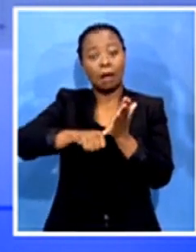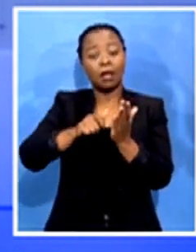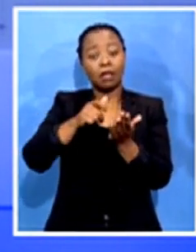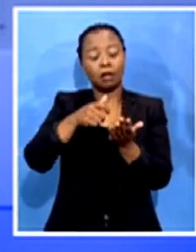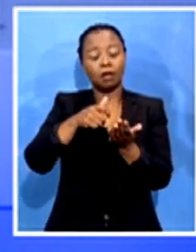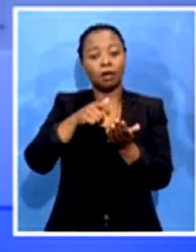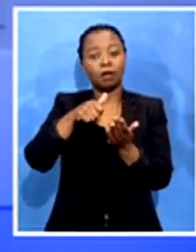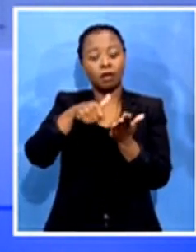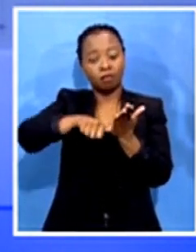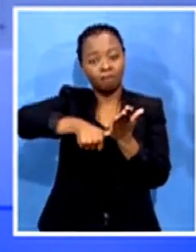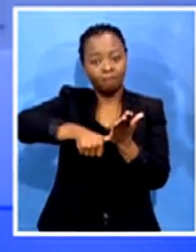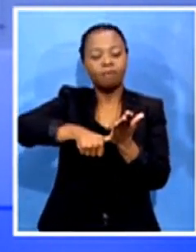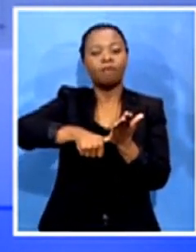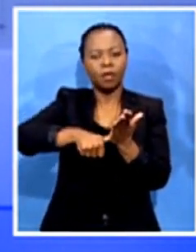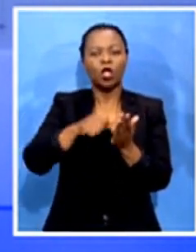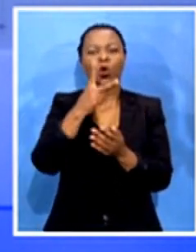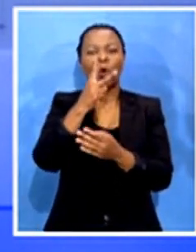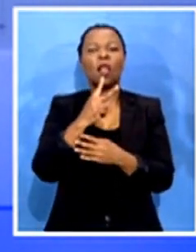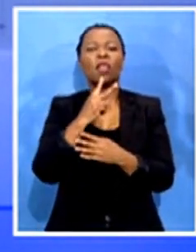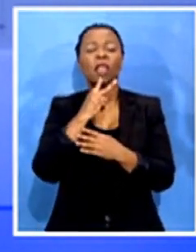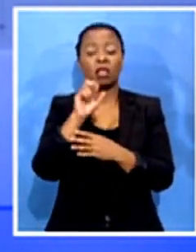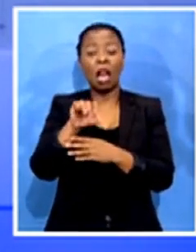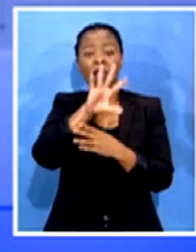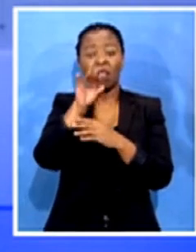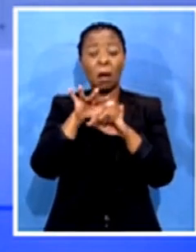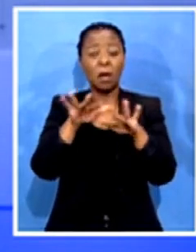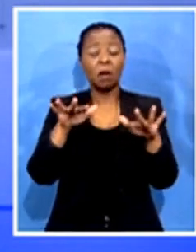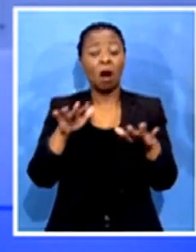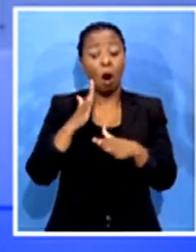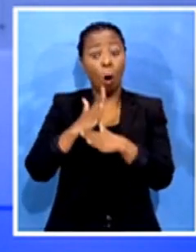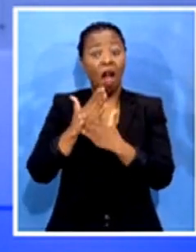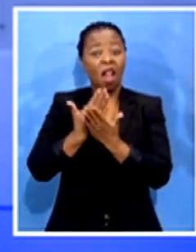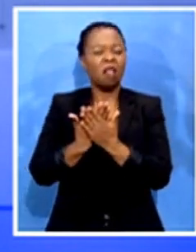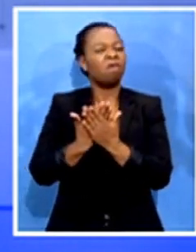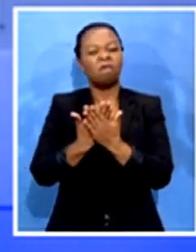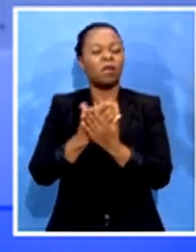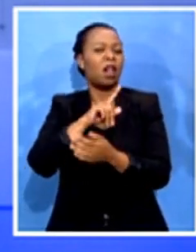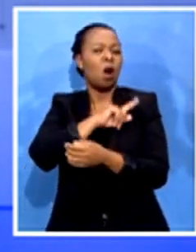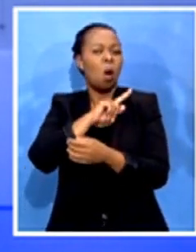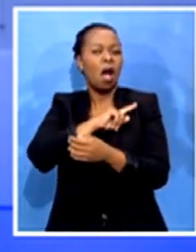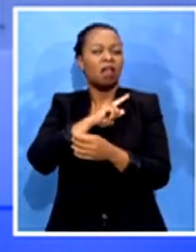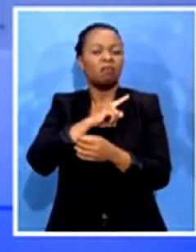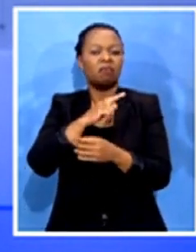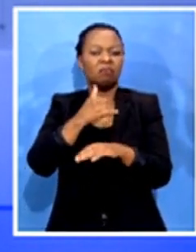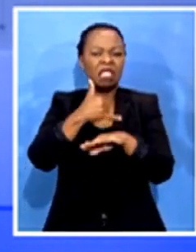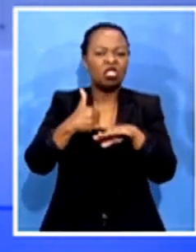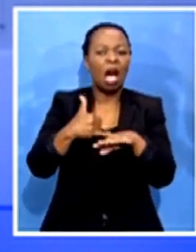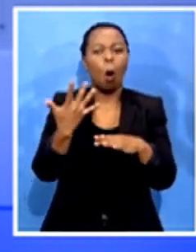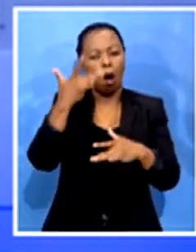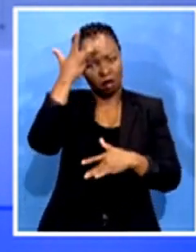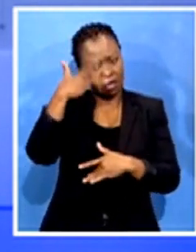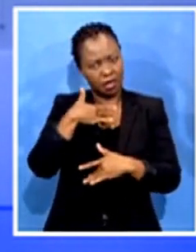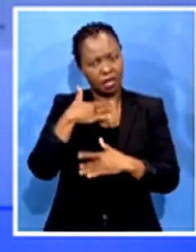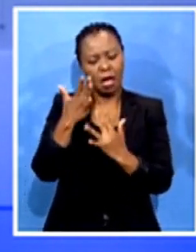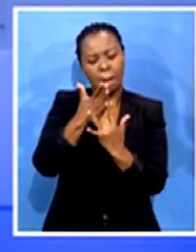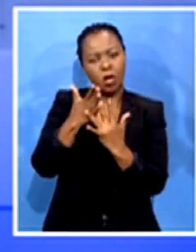Africans who are unable to work due to injury or illness for between 6 to 12 months. Due to the